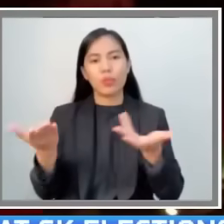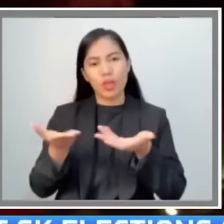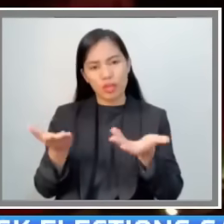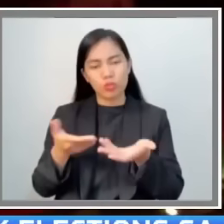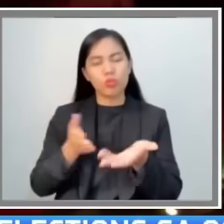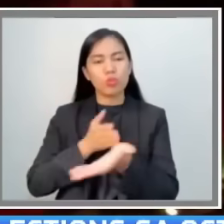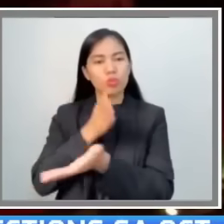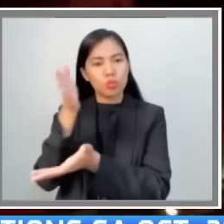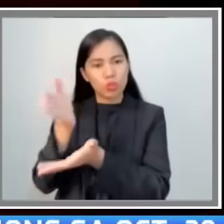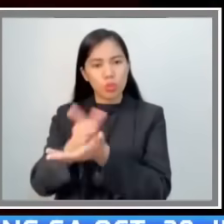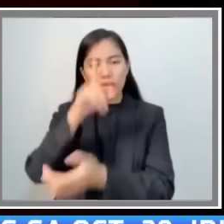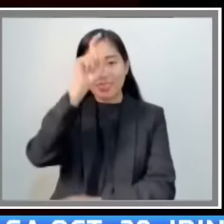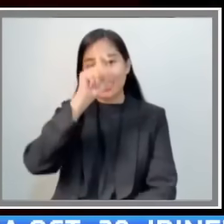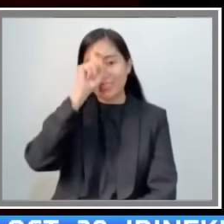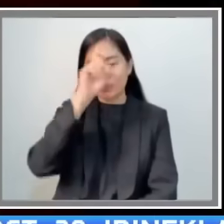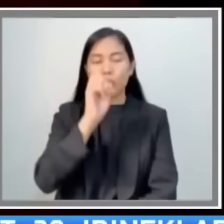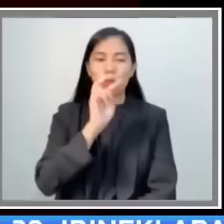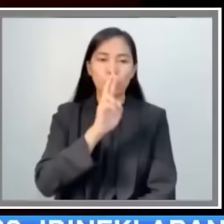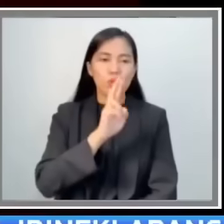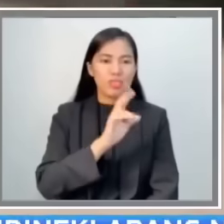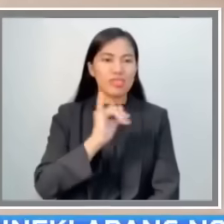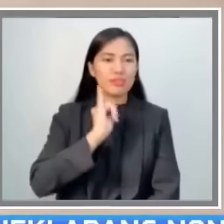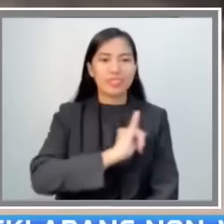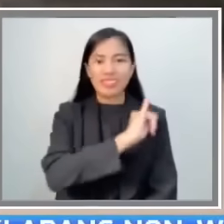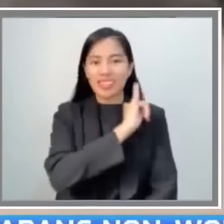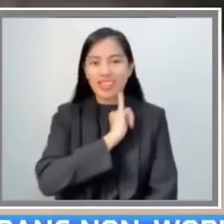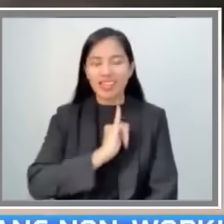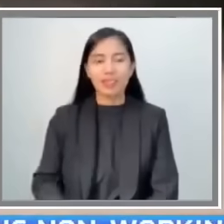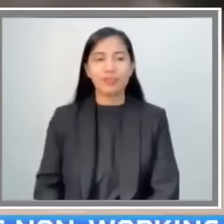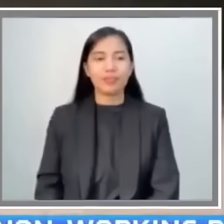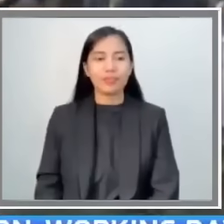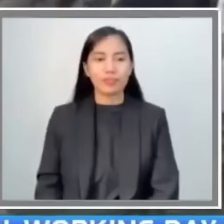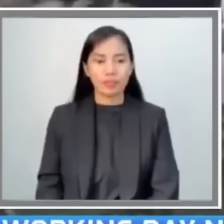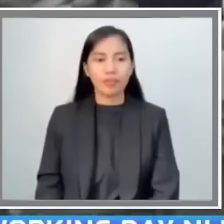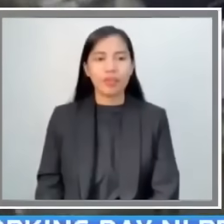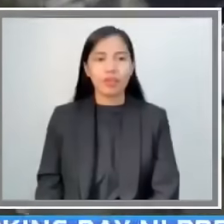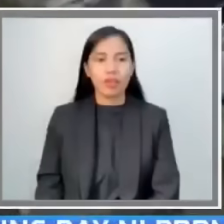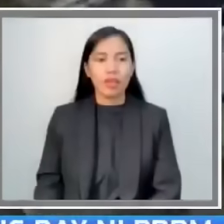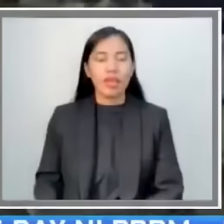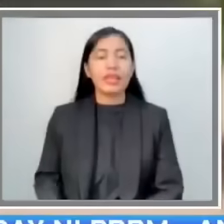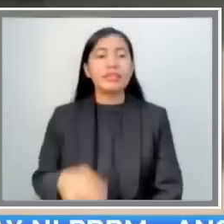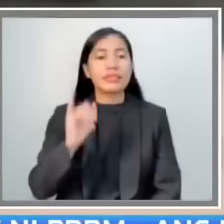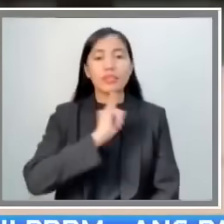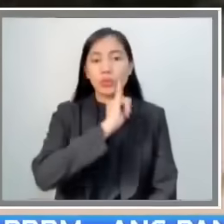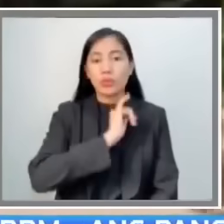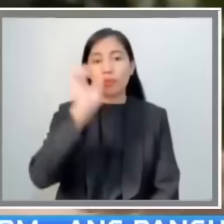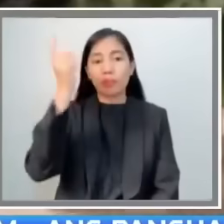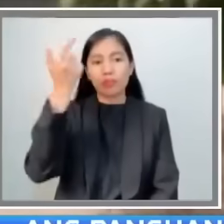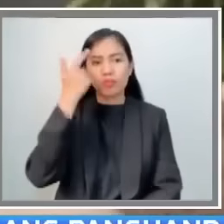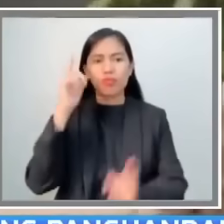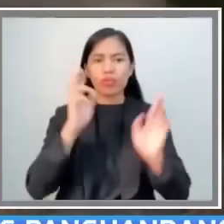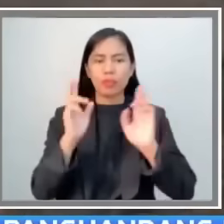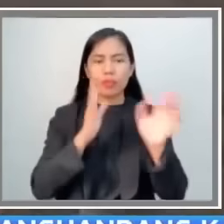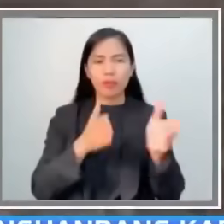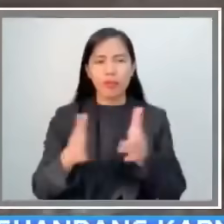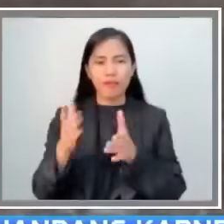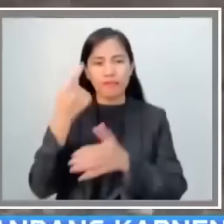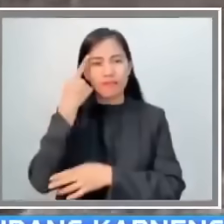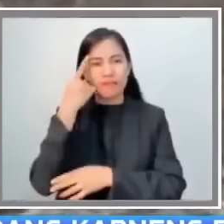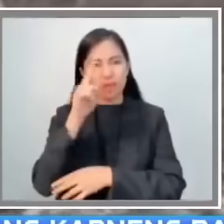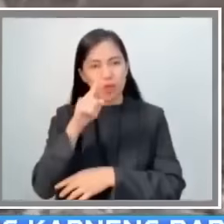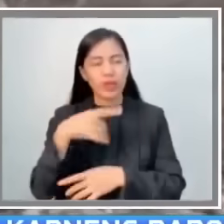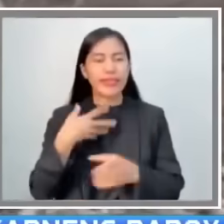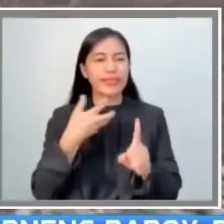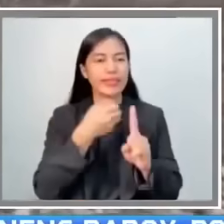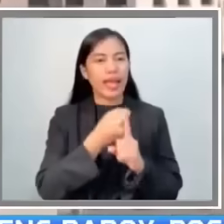Wala pang deployment ban sa Pinoy hotel workers sa Israel. Ang Israeli government naghahanda na rin para sa ground offensive sa Gaza. Ang mismong